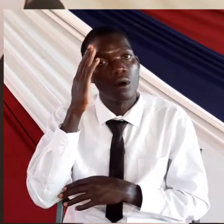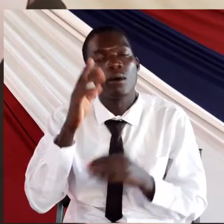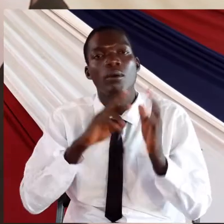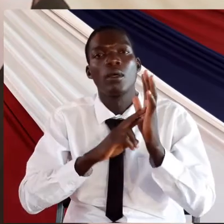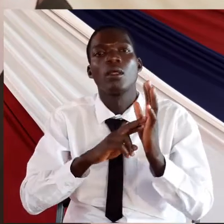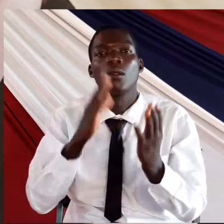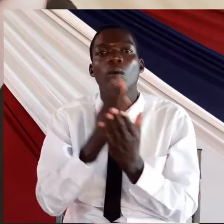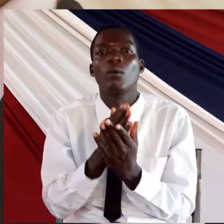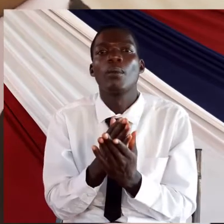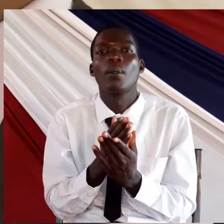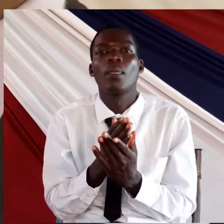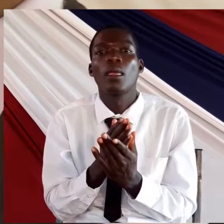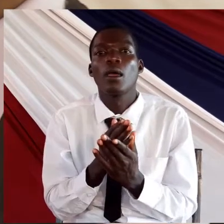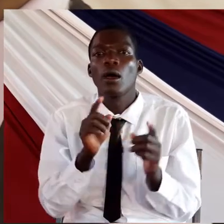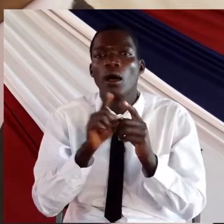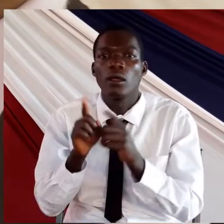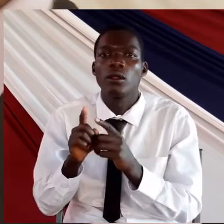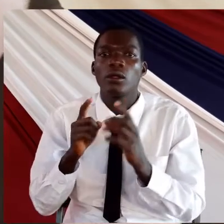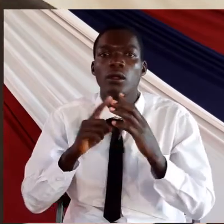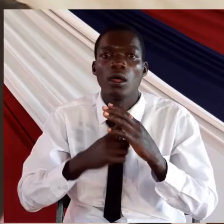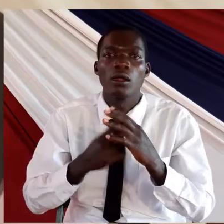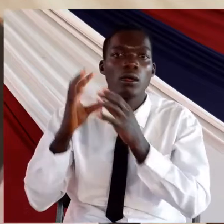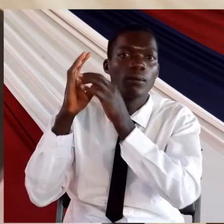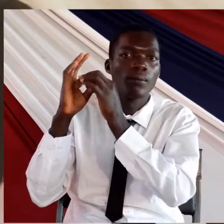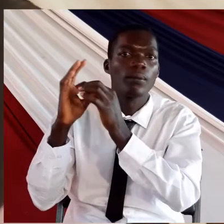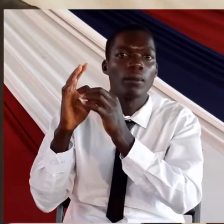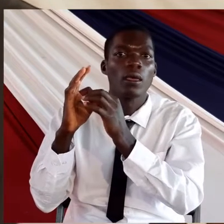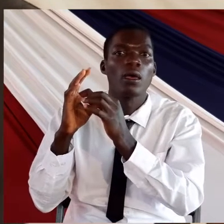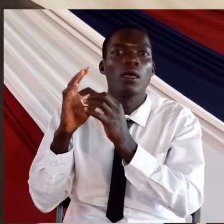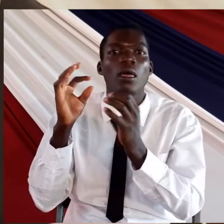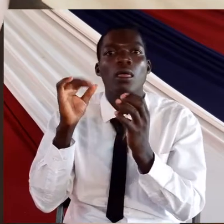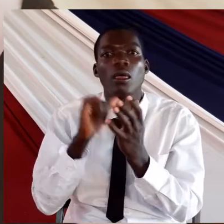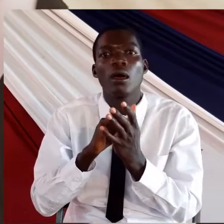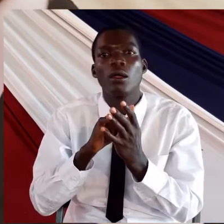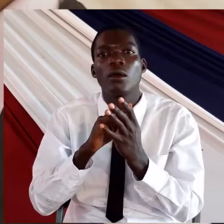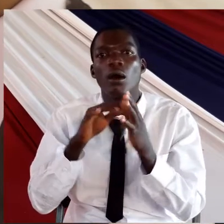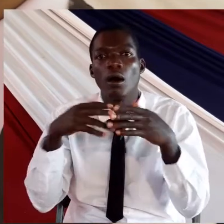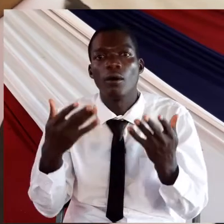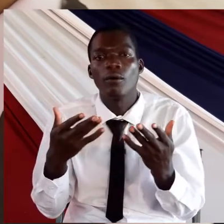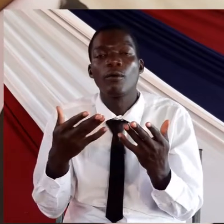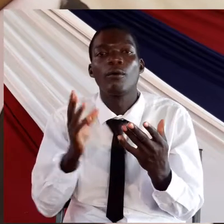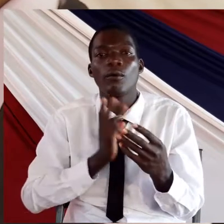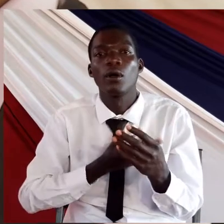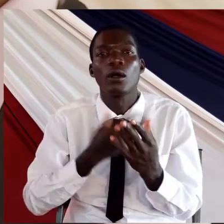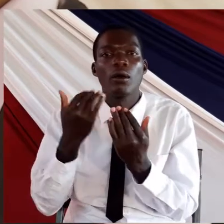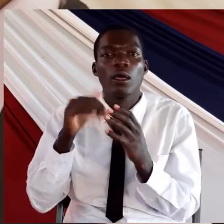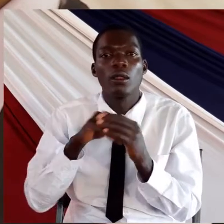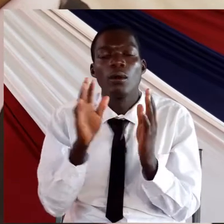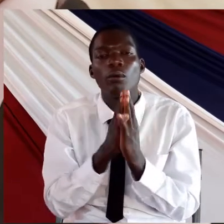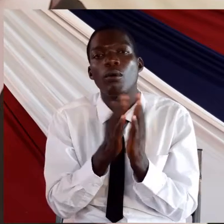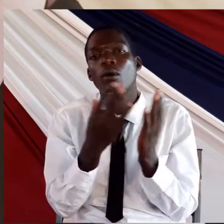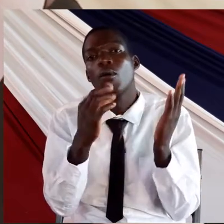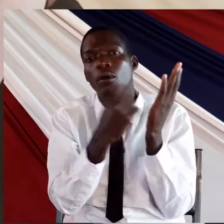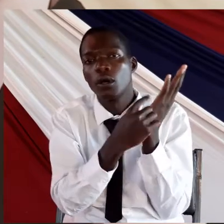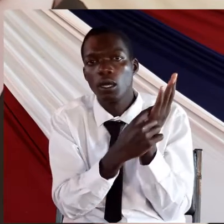the truth. That certain cultures have influenced what we actually find in the book of Genesis. And